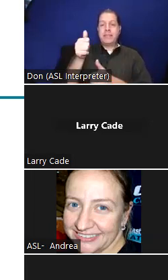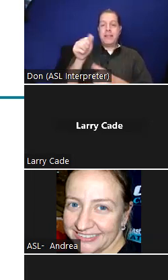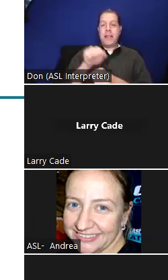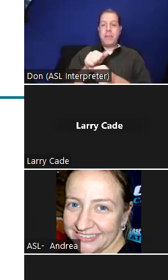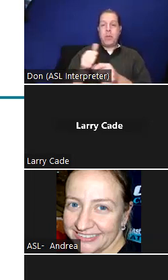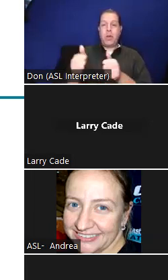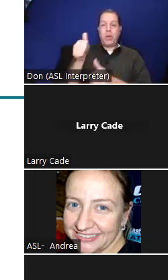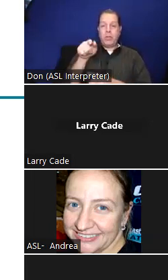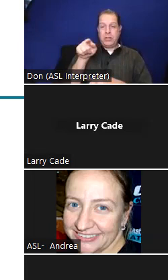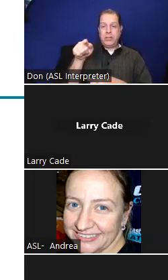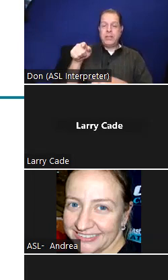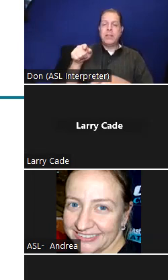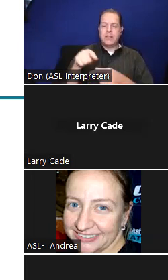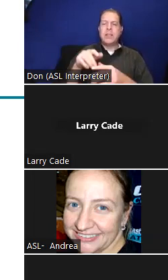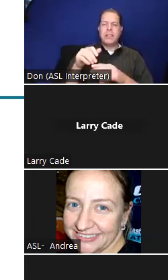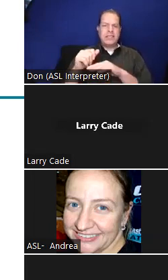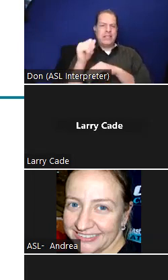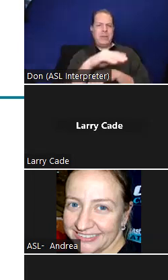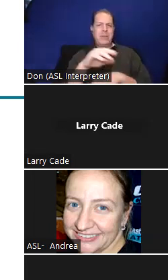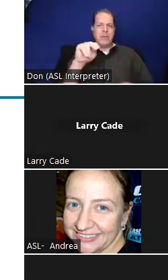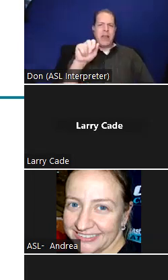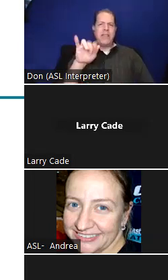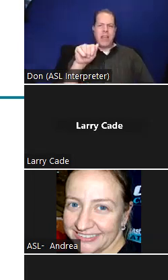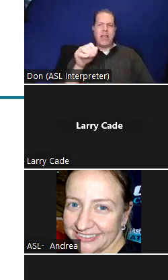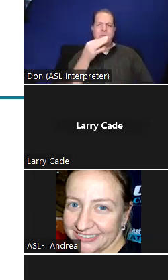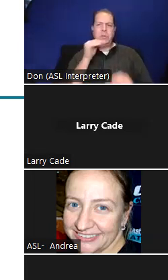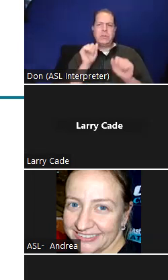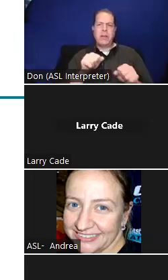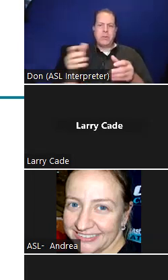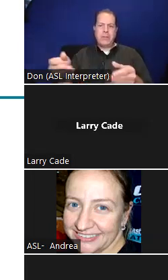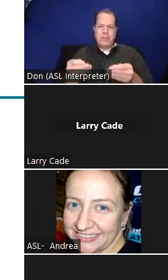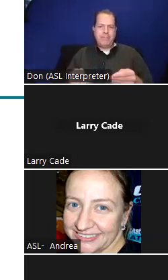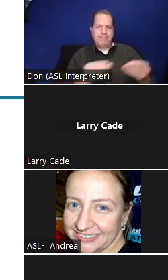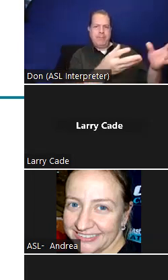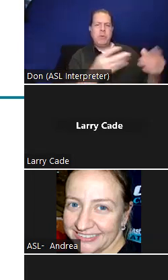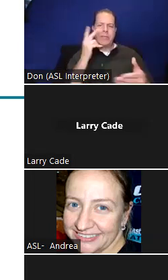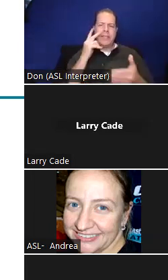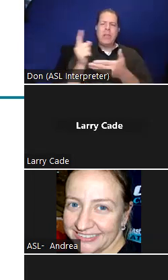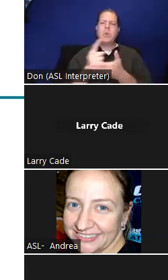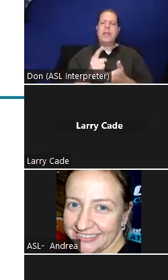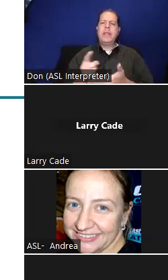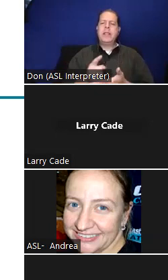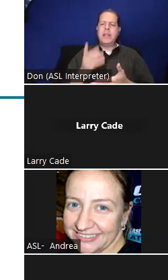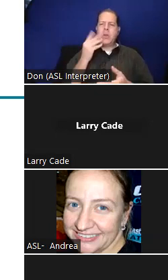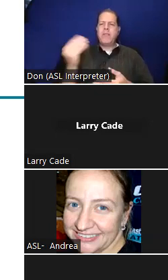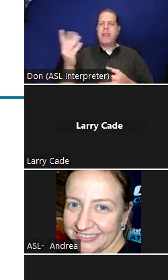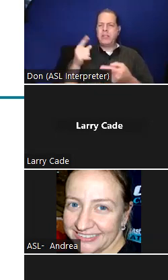to Navia as soon as possible when you get them. You'll start to see weekly notifications during the month of November, letting